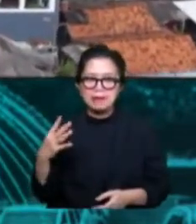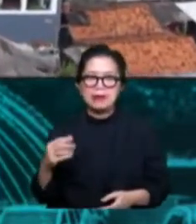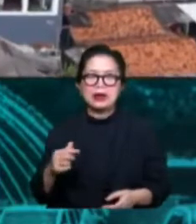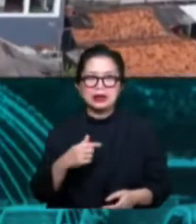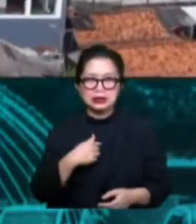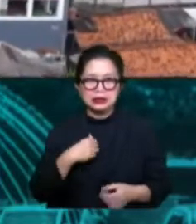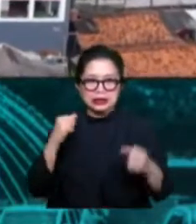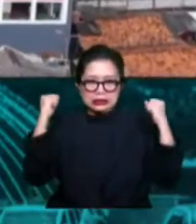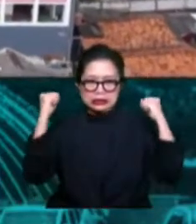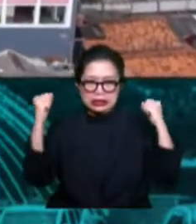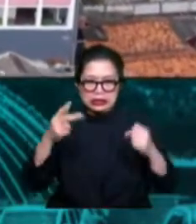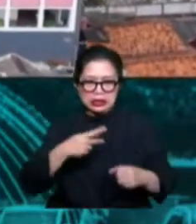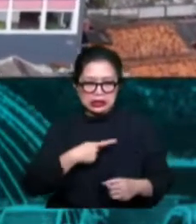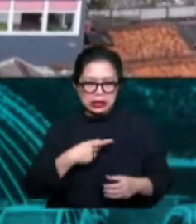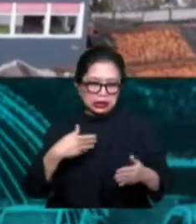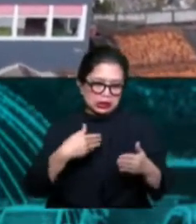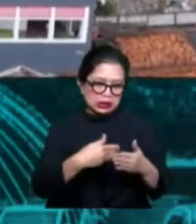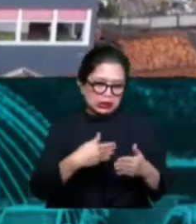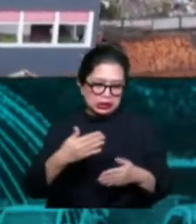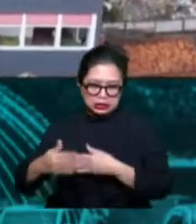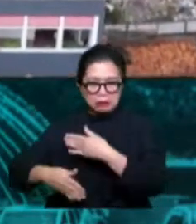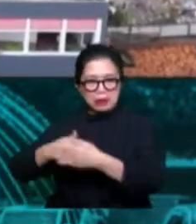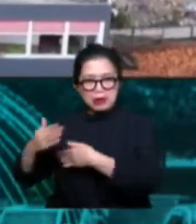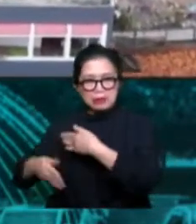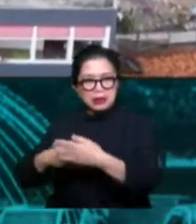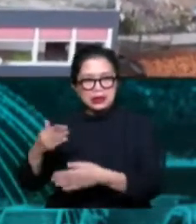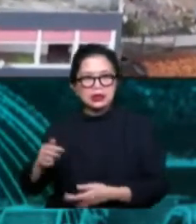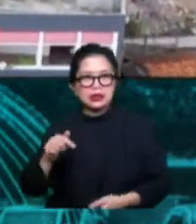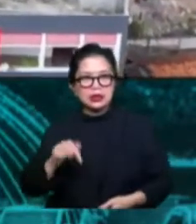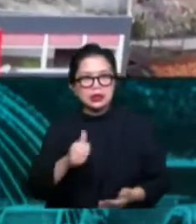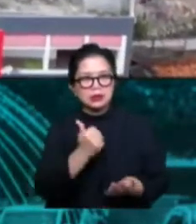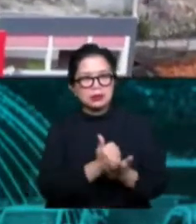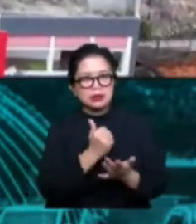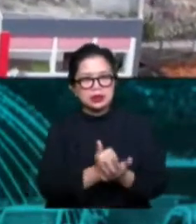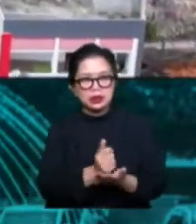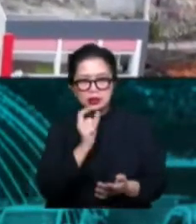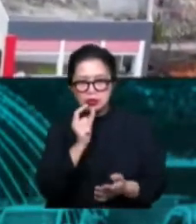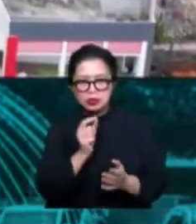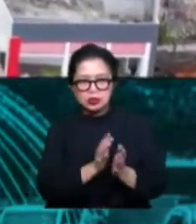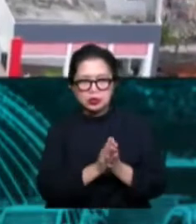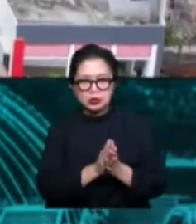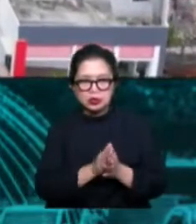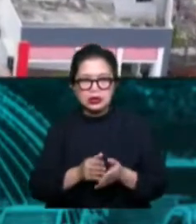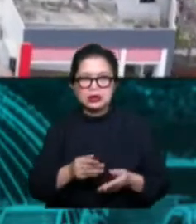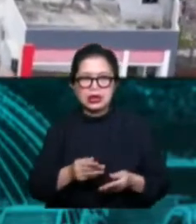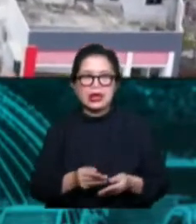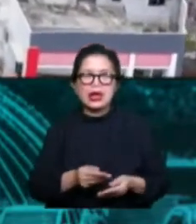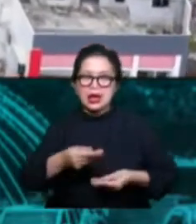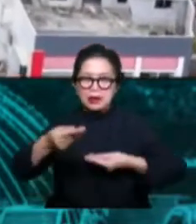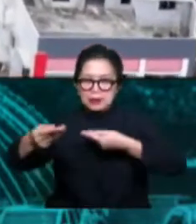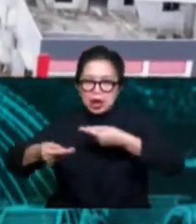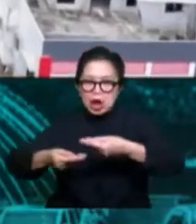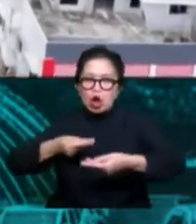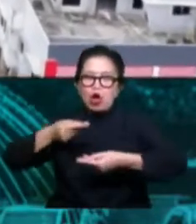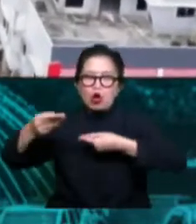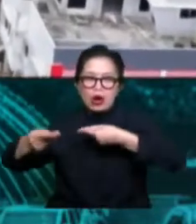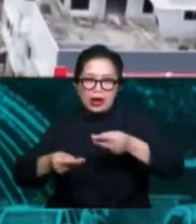factory. This is important to rearrange the where located